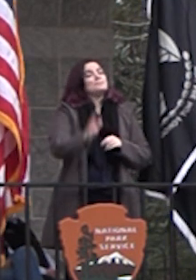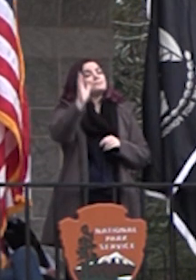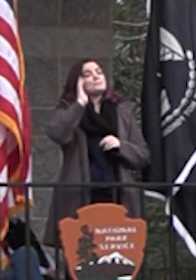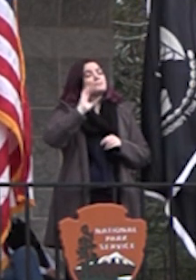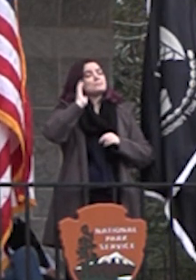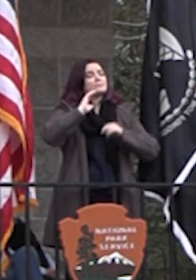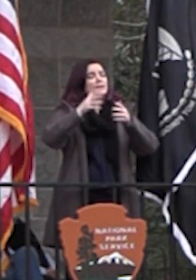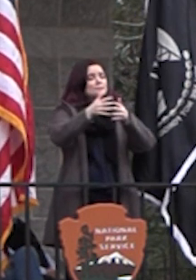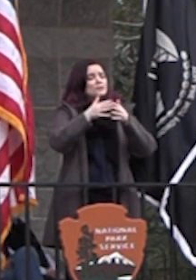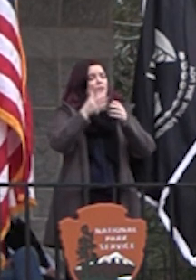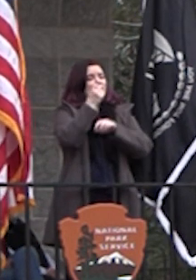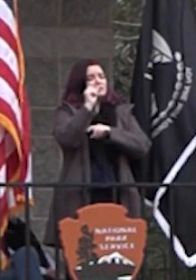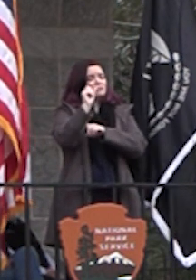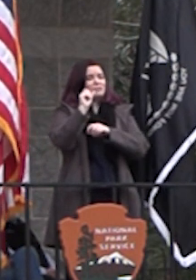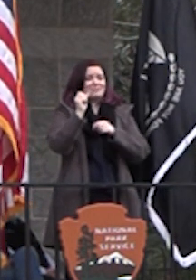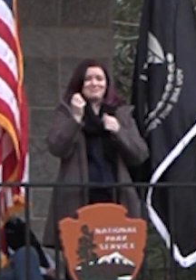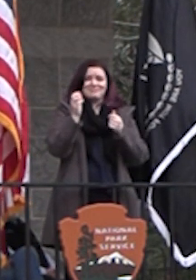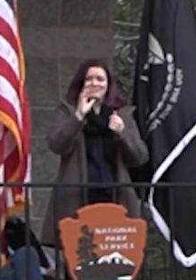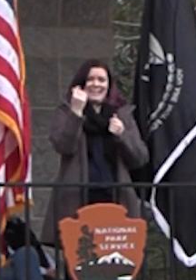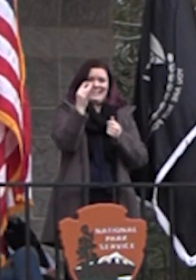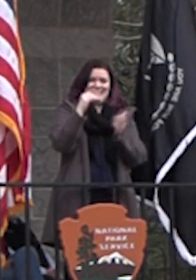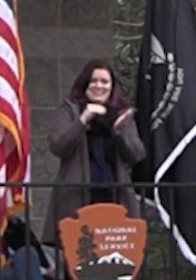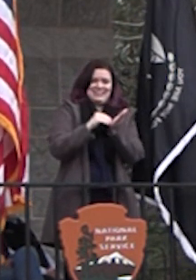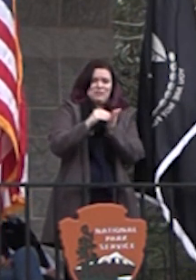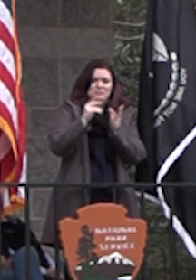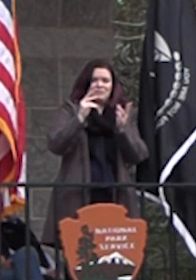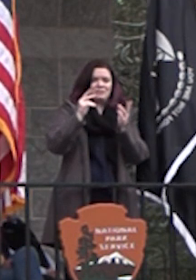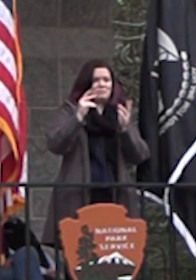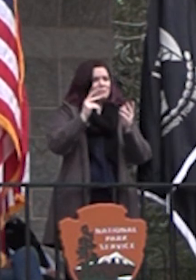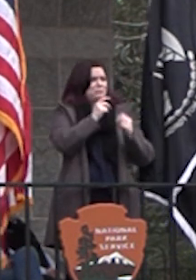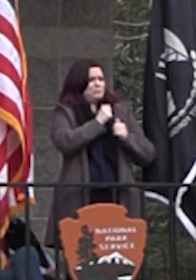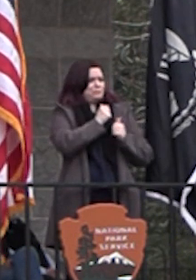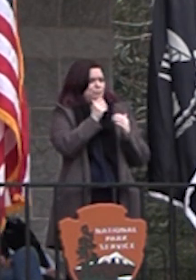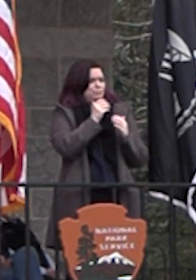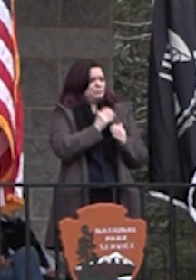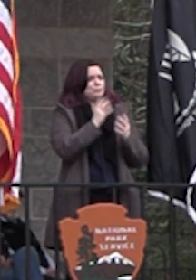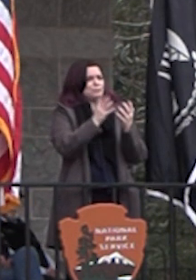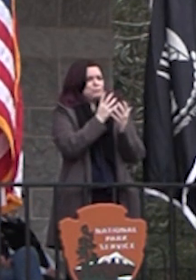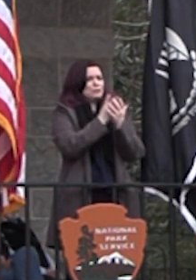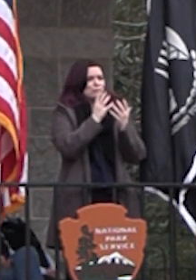as 18,000 American patriots died in British prisons and prison ships.